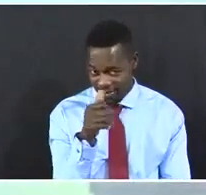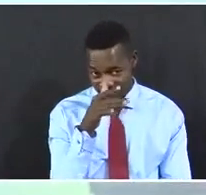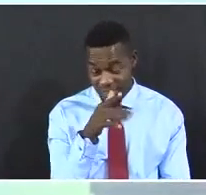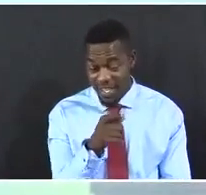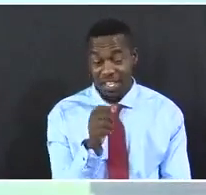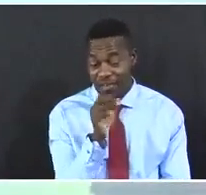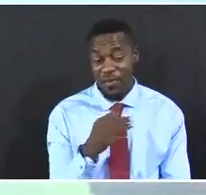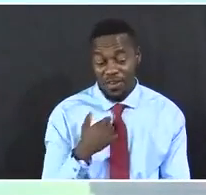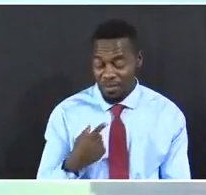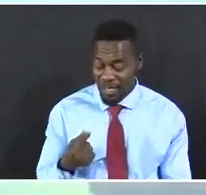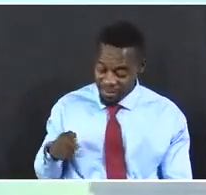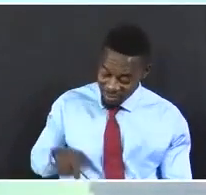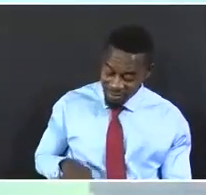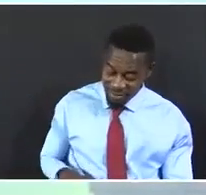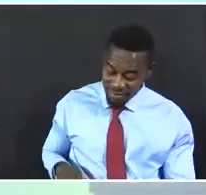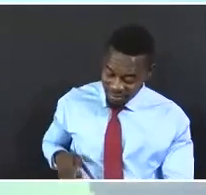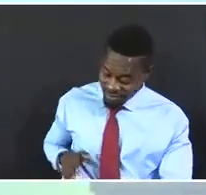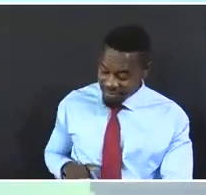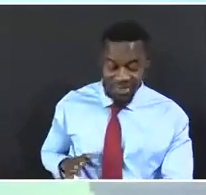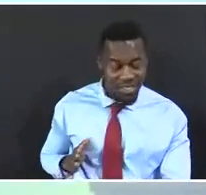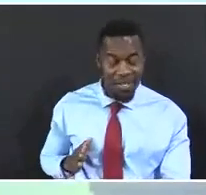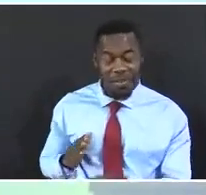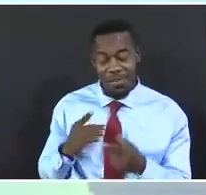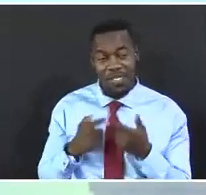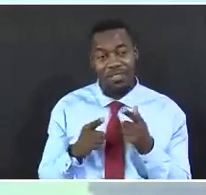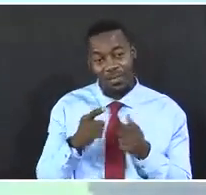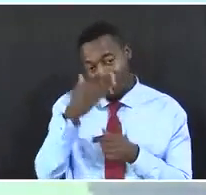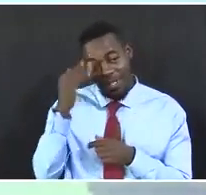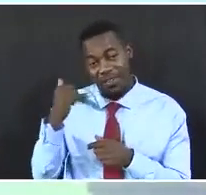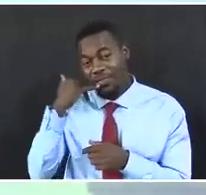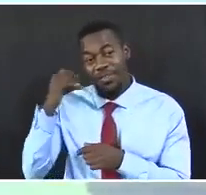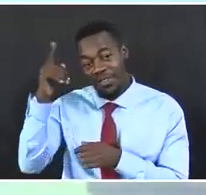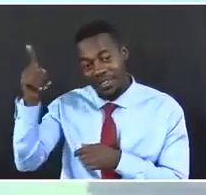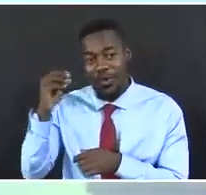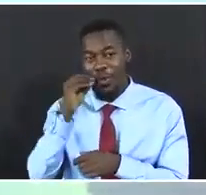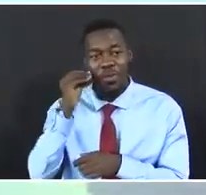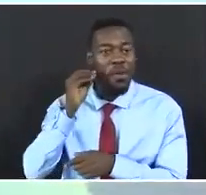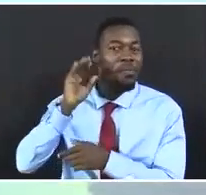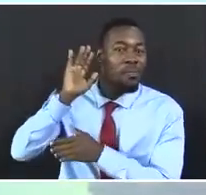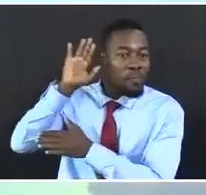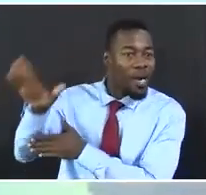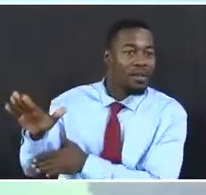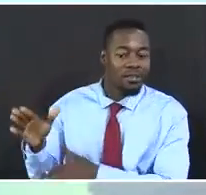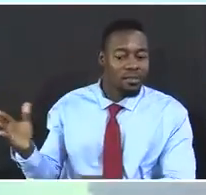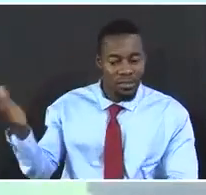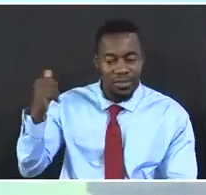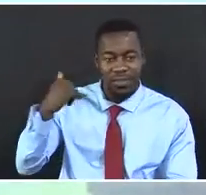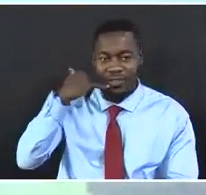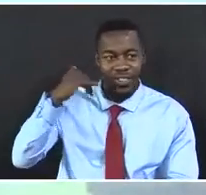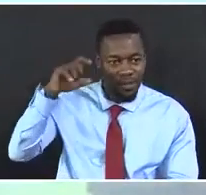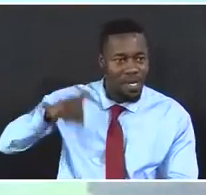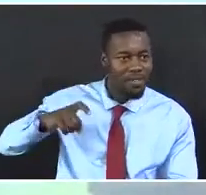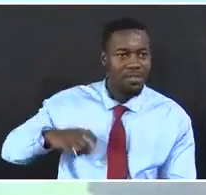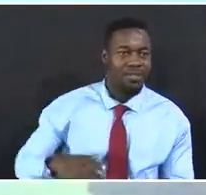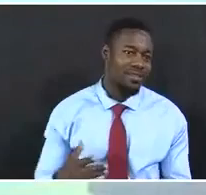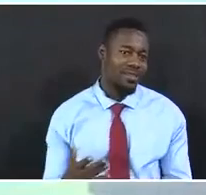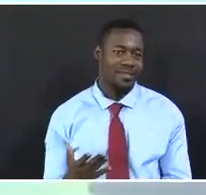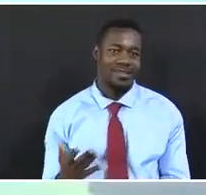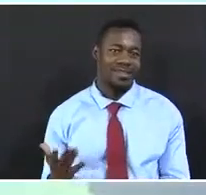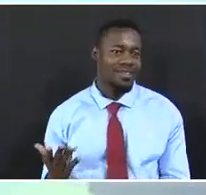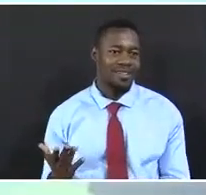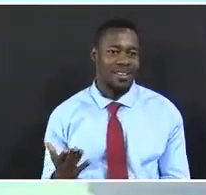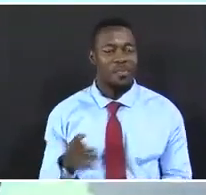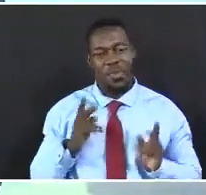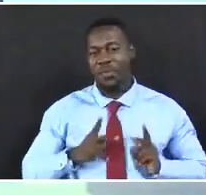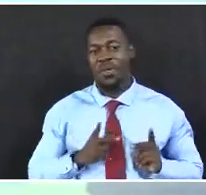our lives revolve around how many likes we get, what our following looks like, or if we can't sit in